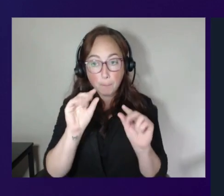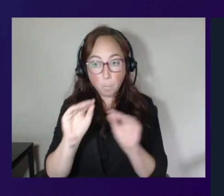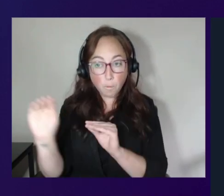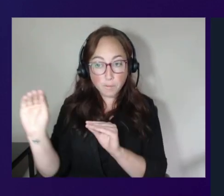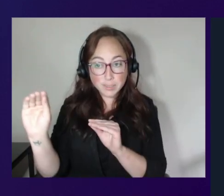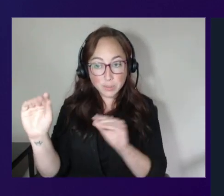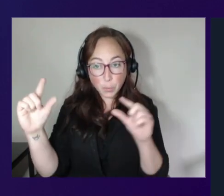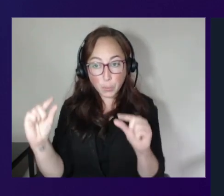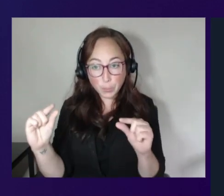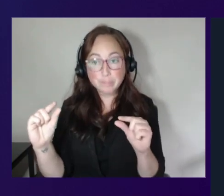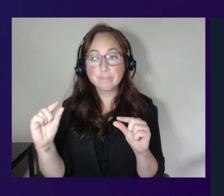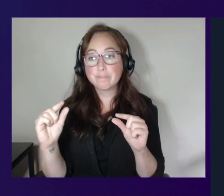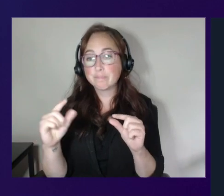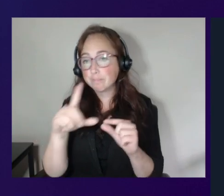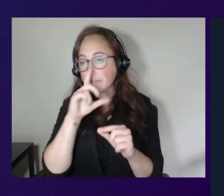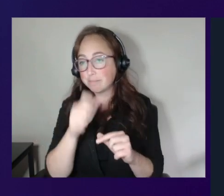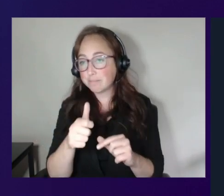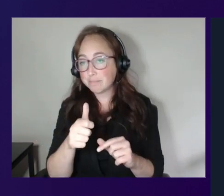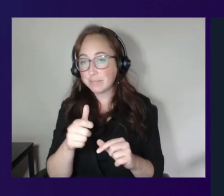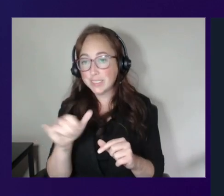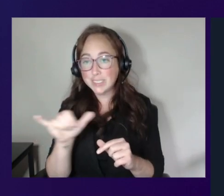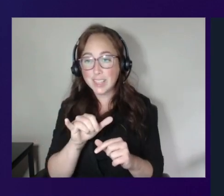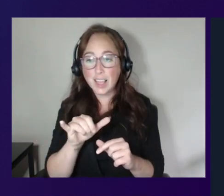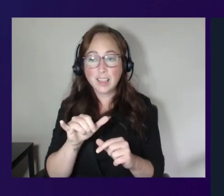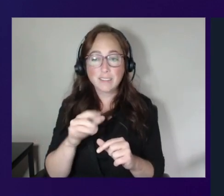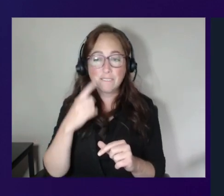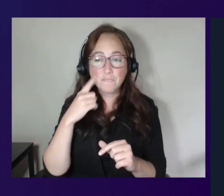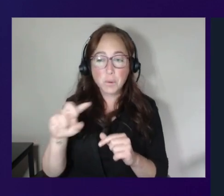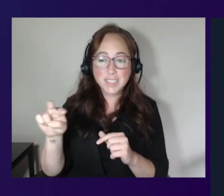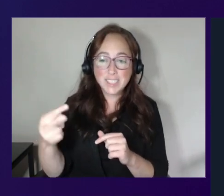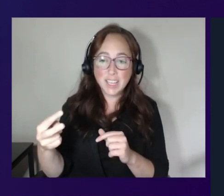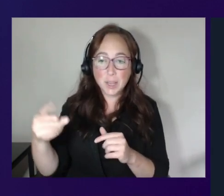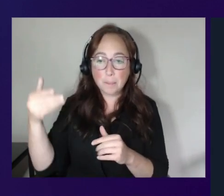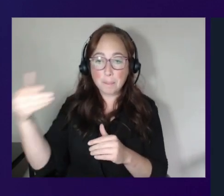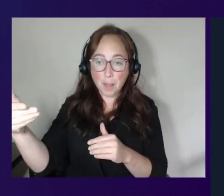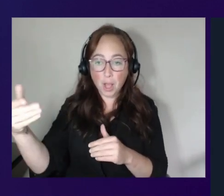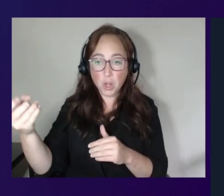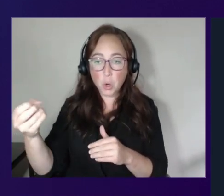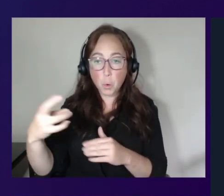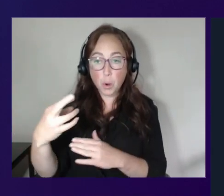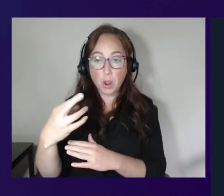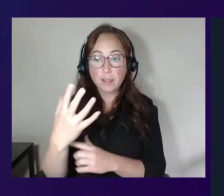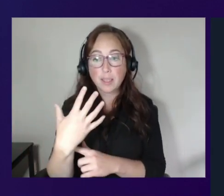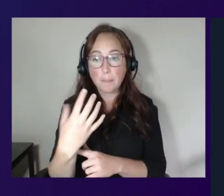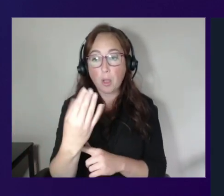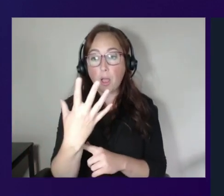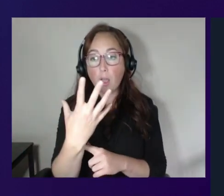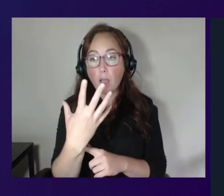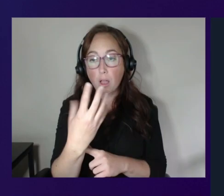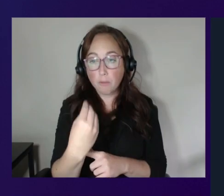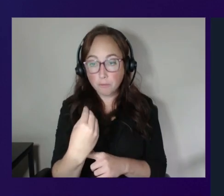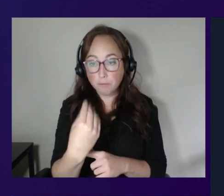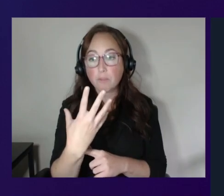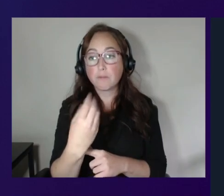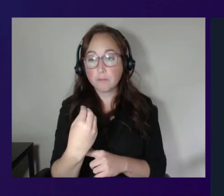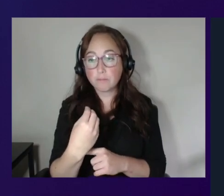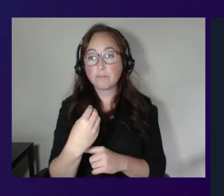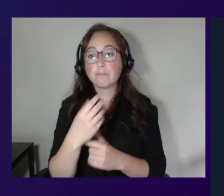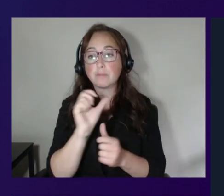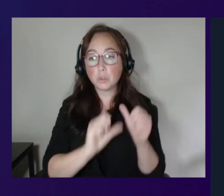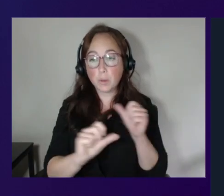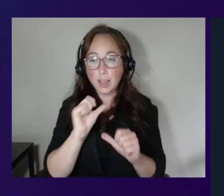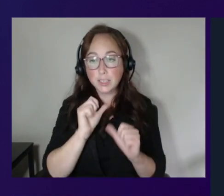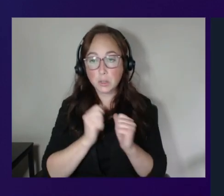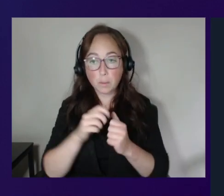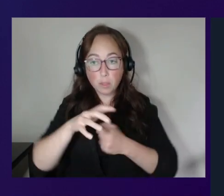invoking things like a second monitor, for example, or turning on your camera, turning off your camera, that sort of thing. Right. Interacting with the local